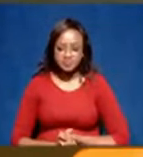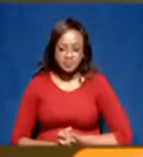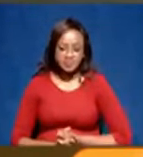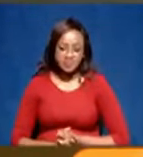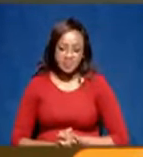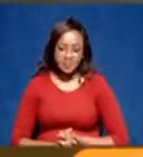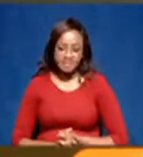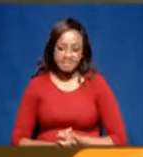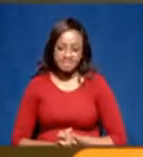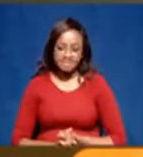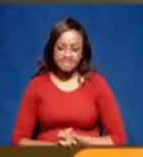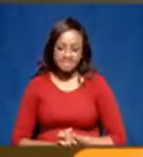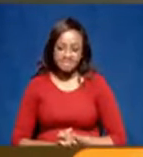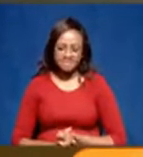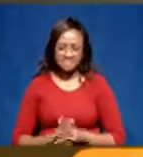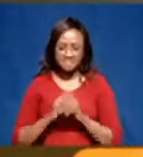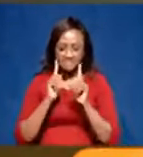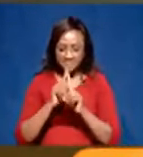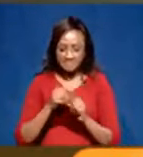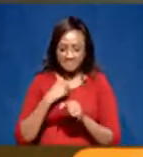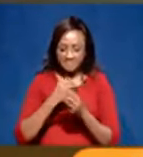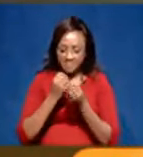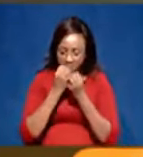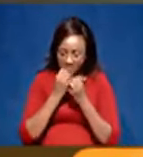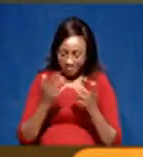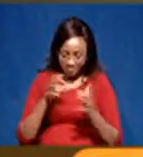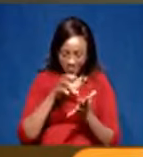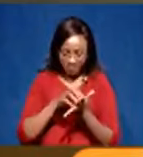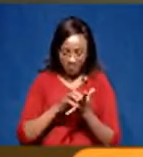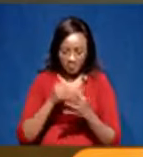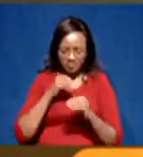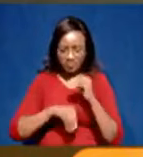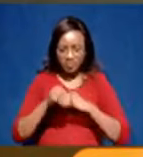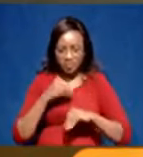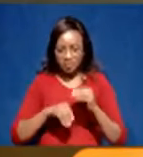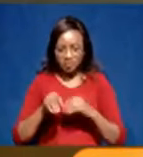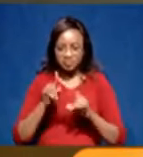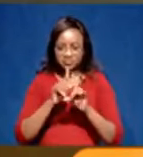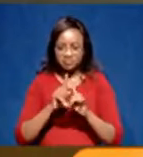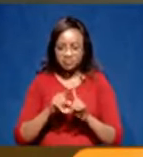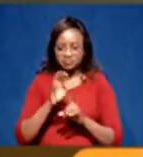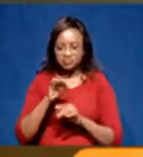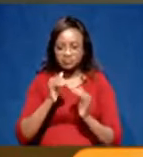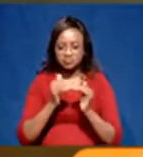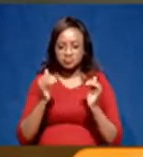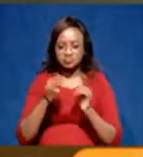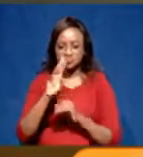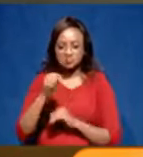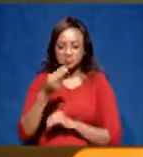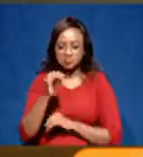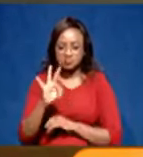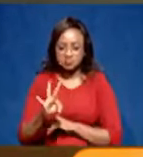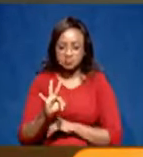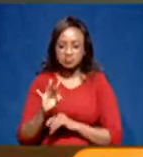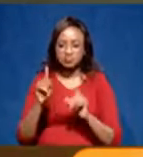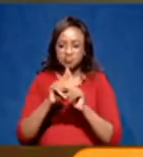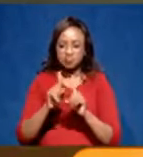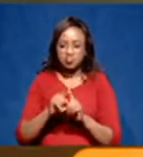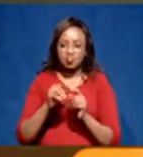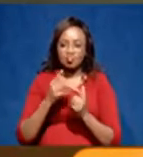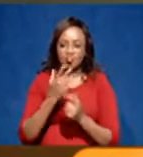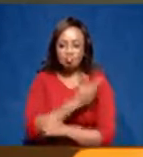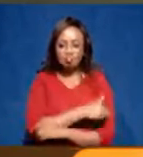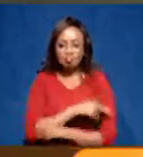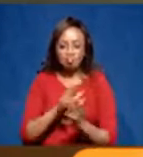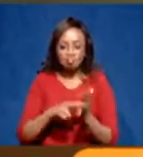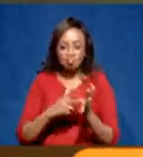have been numerous cases of corruption and collusion with the funds at NHIF. Yes. There's been failure to reimburse hospitals to